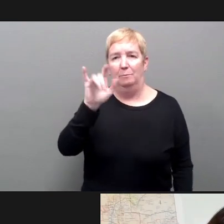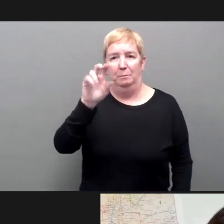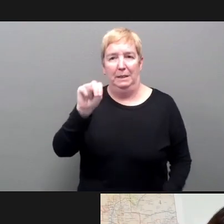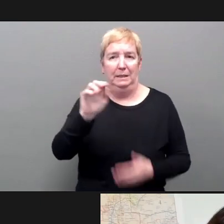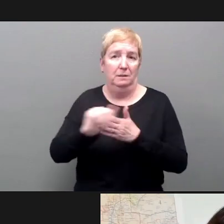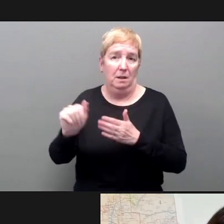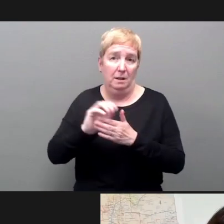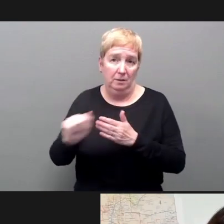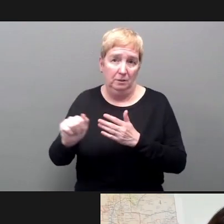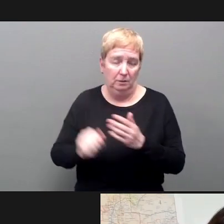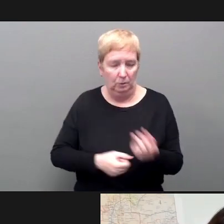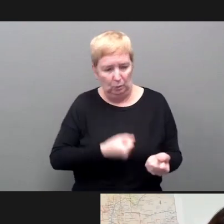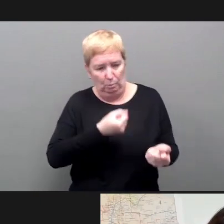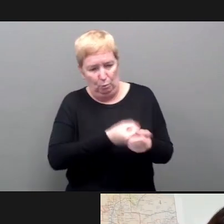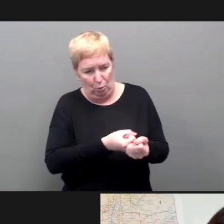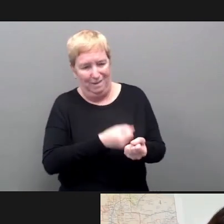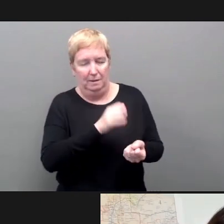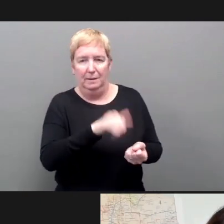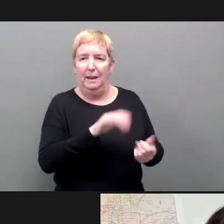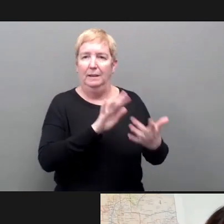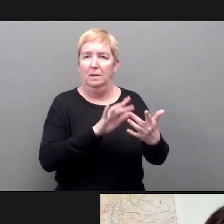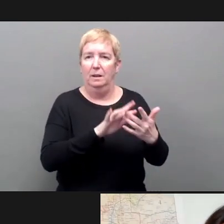to support the contact tracing